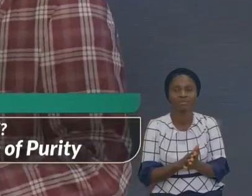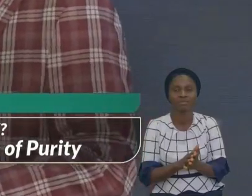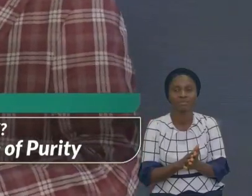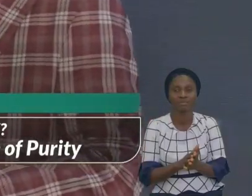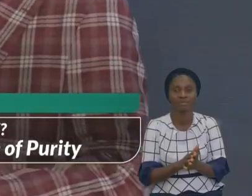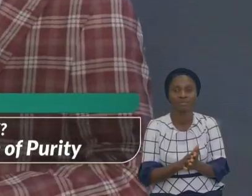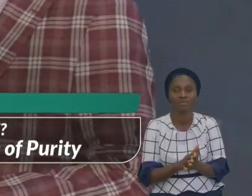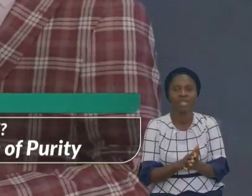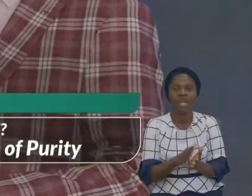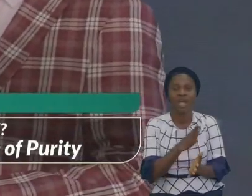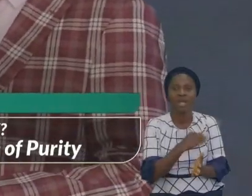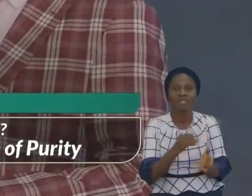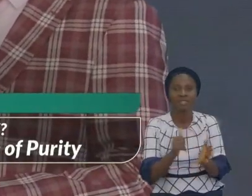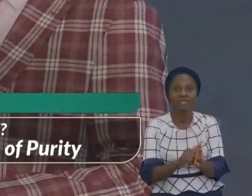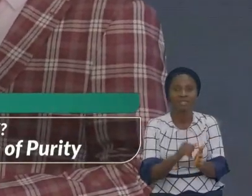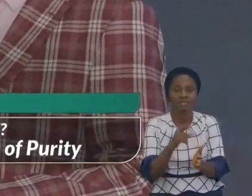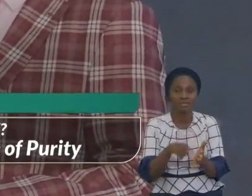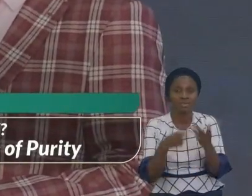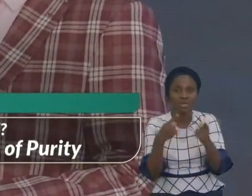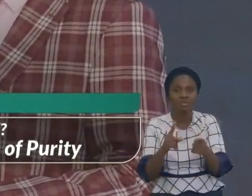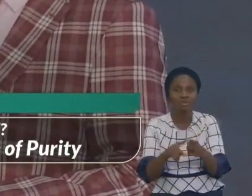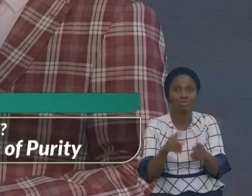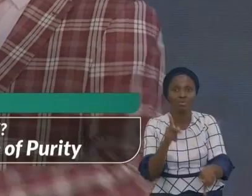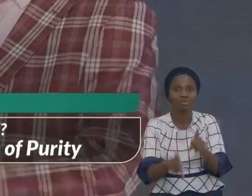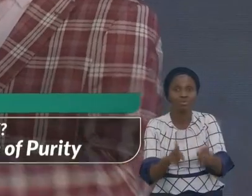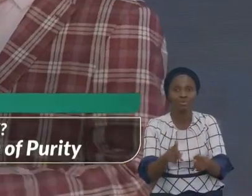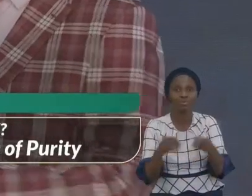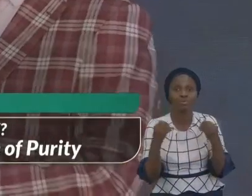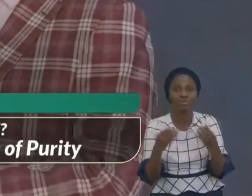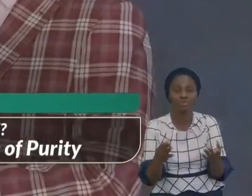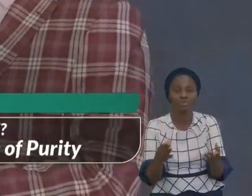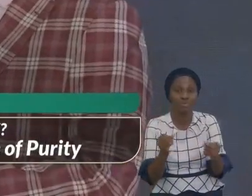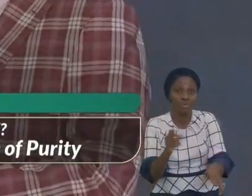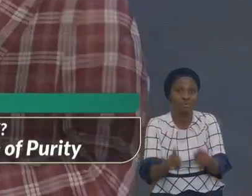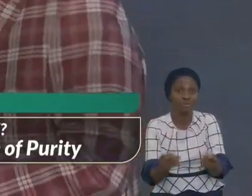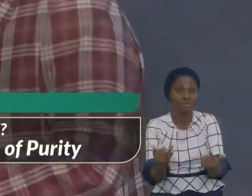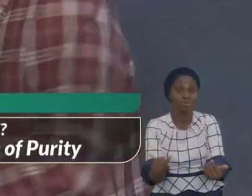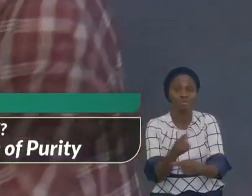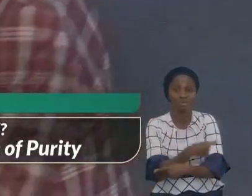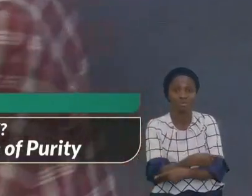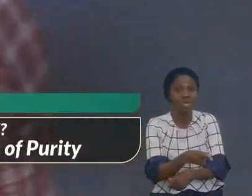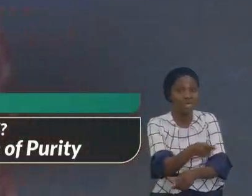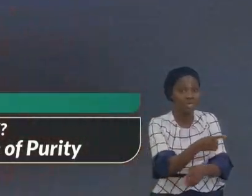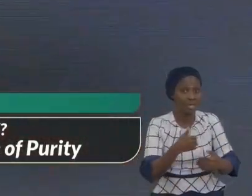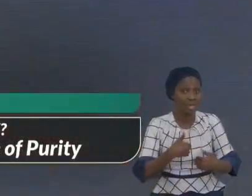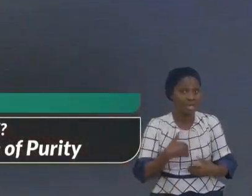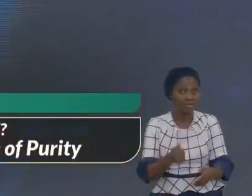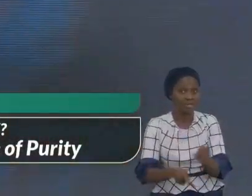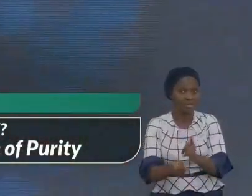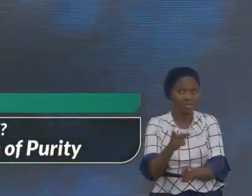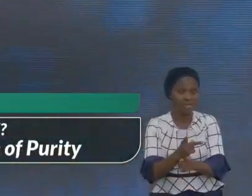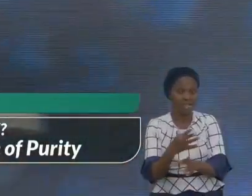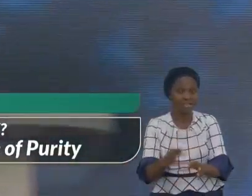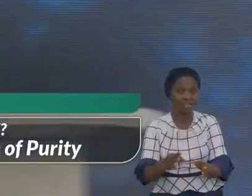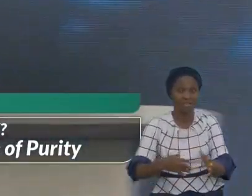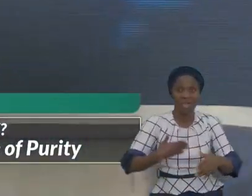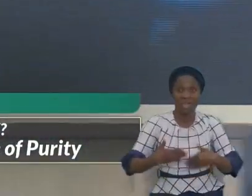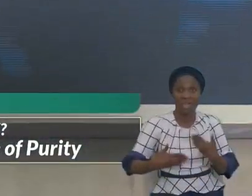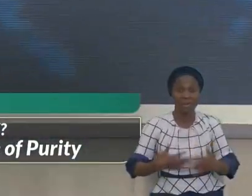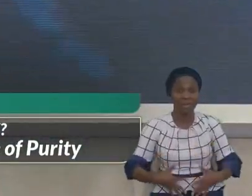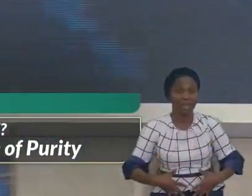they have a happy life, an excited life. They're for this meeting and that